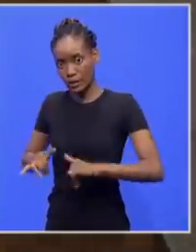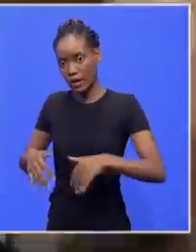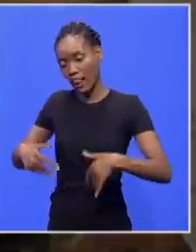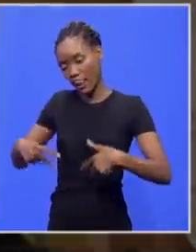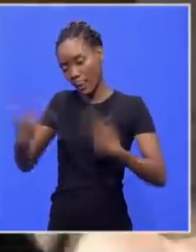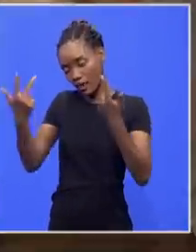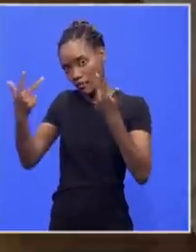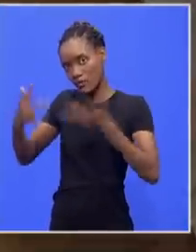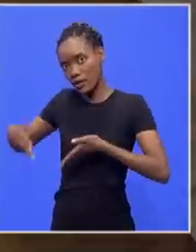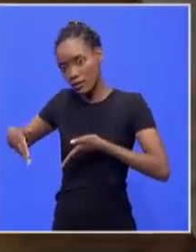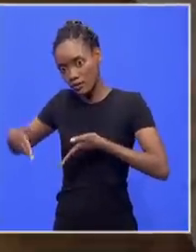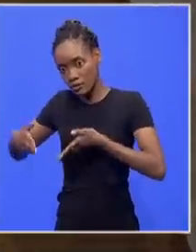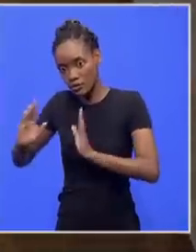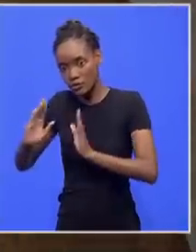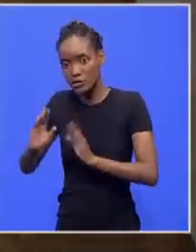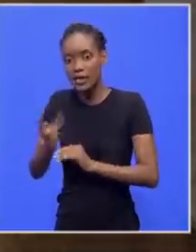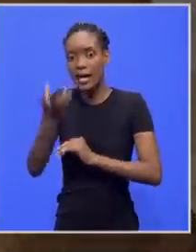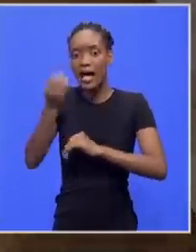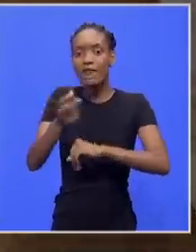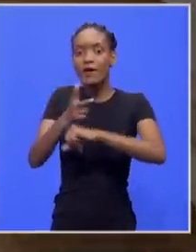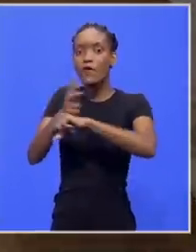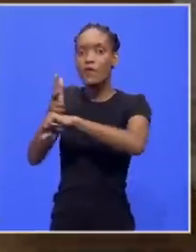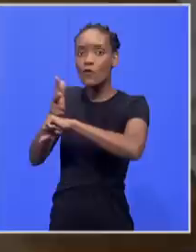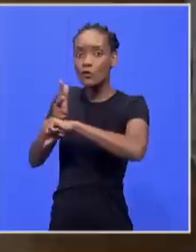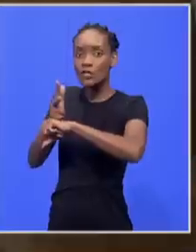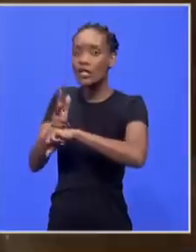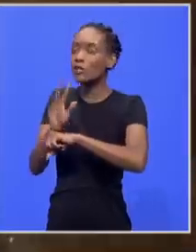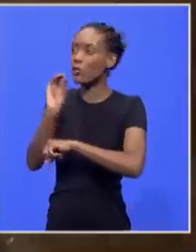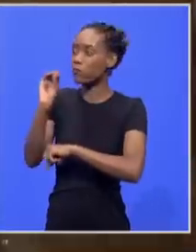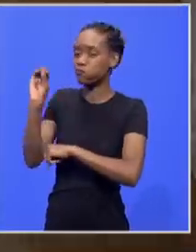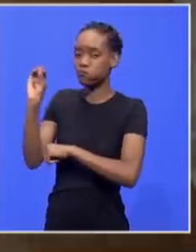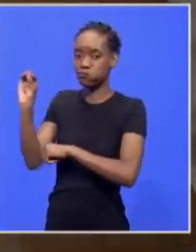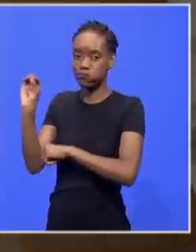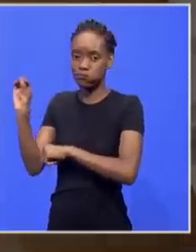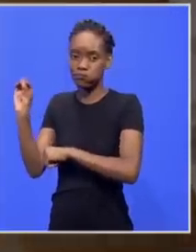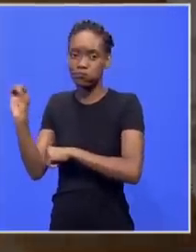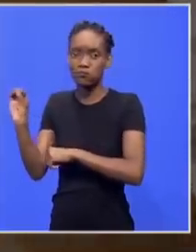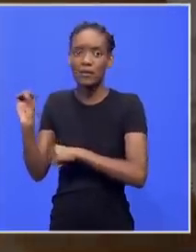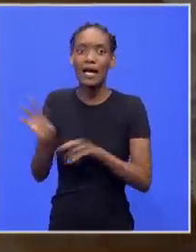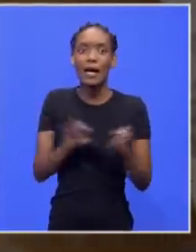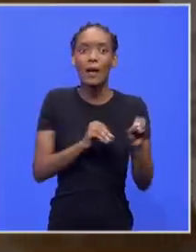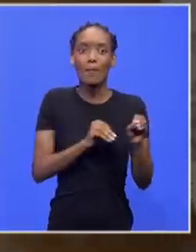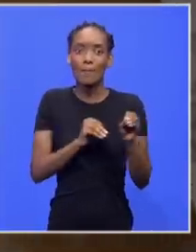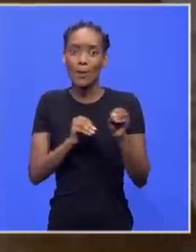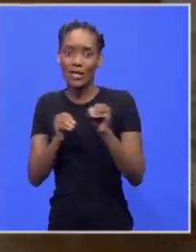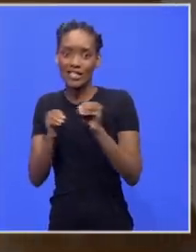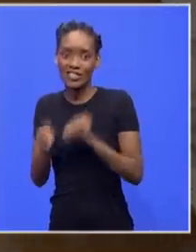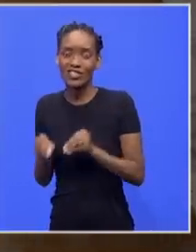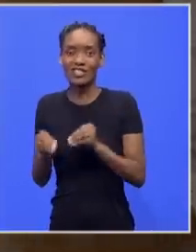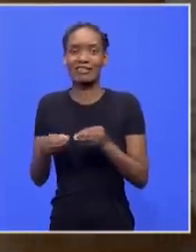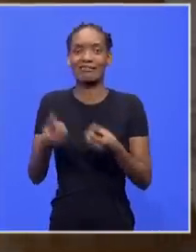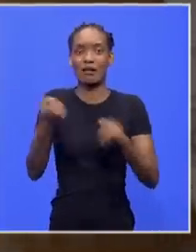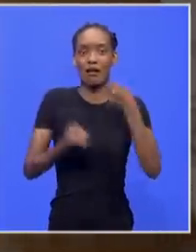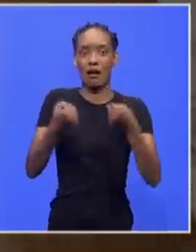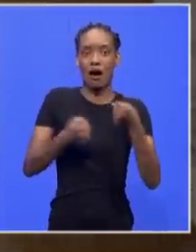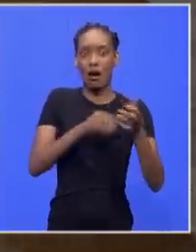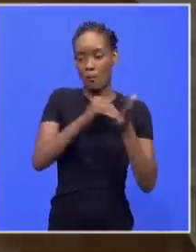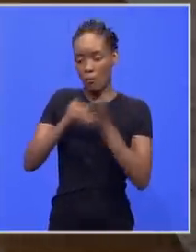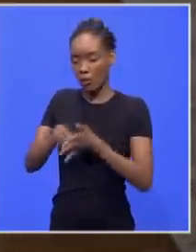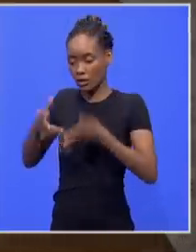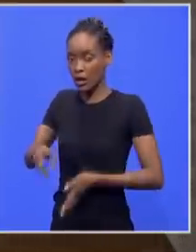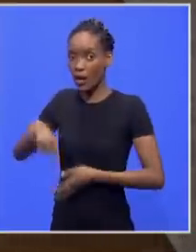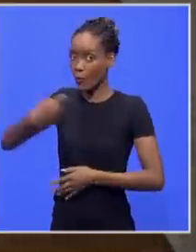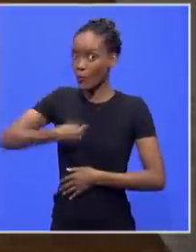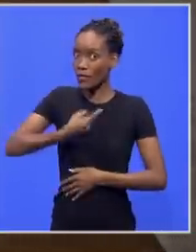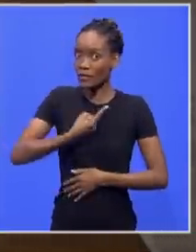street. There's a footage there around here. It's the immigration car we protest here. It's not us. We was waiting there,